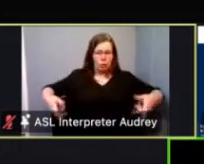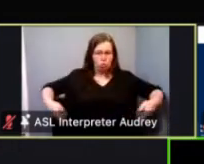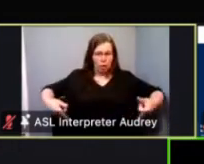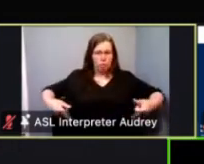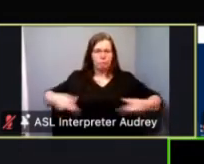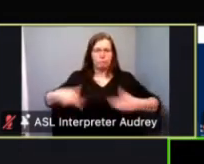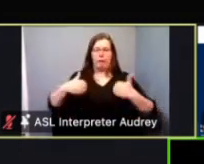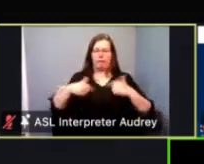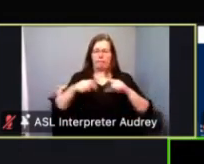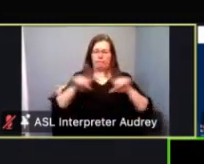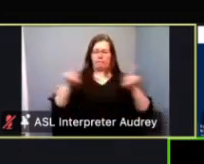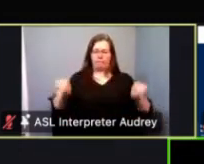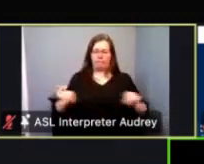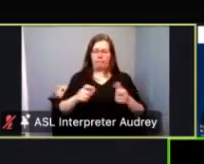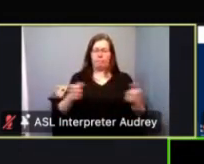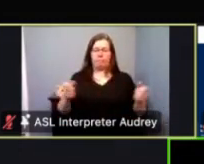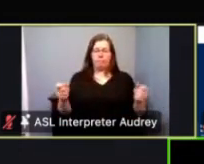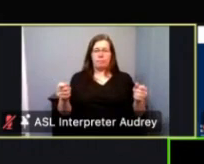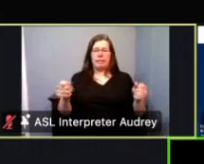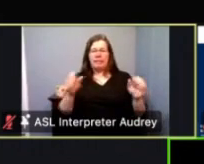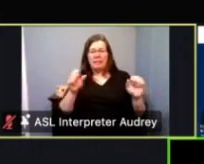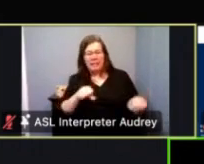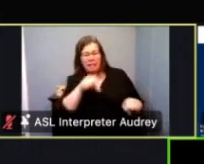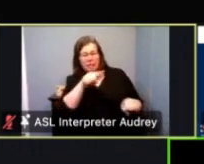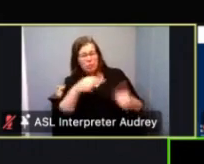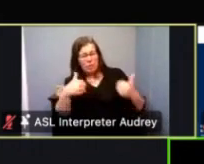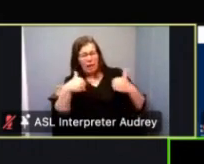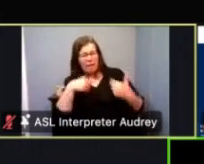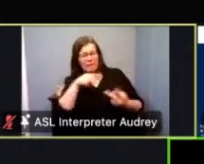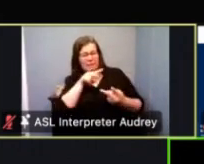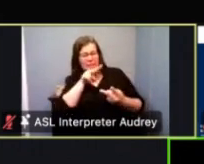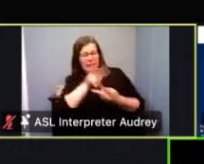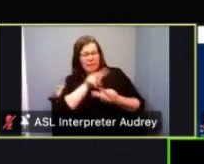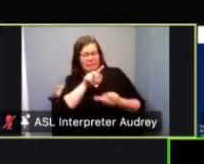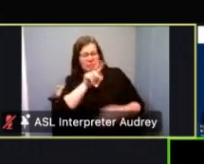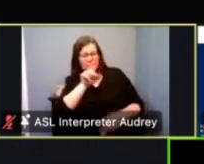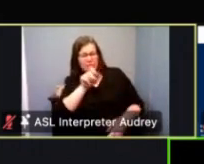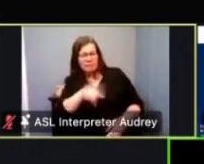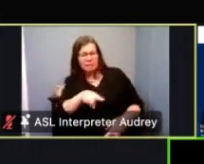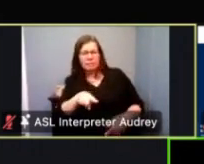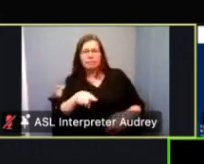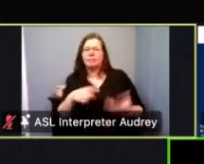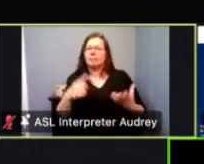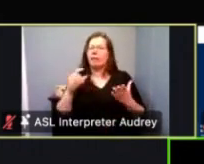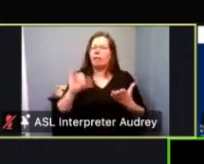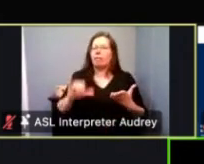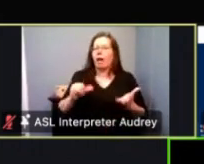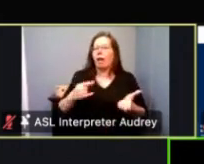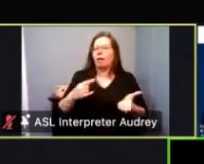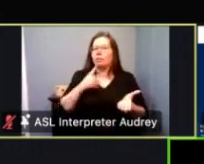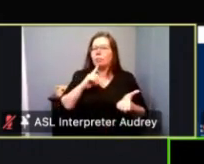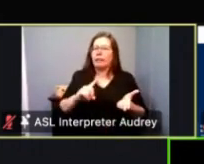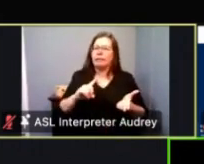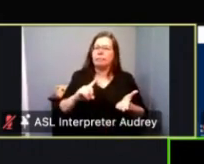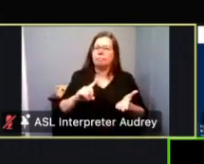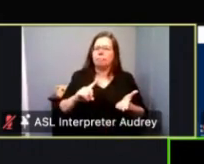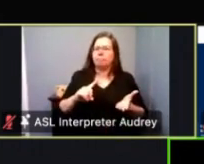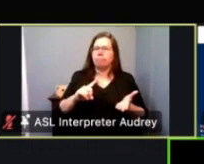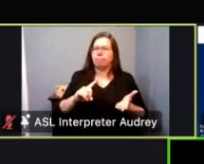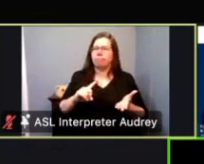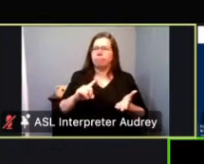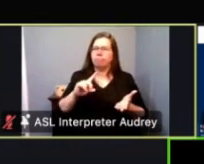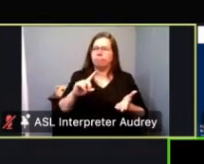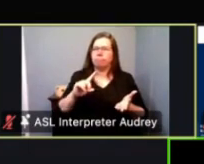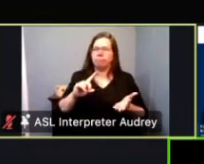they're holding a sign that says, "Can you have sex?" which is pointing to some of the invasive curiosity that